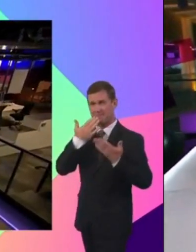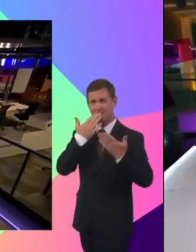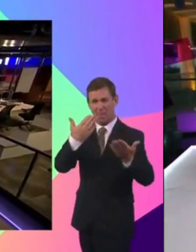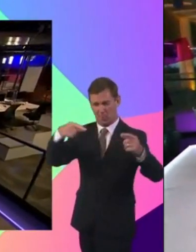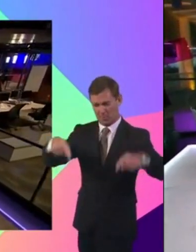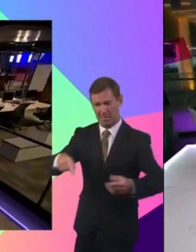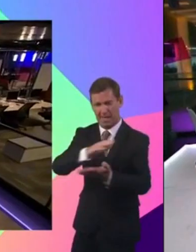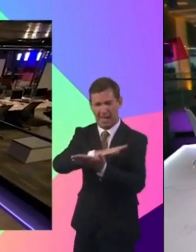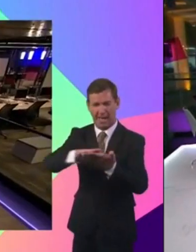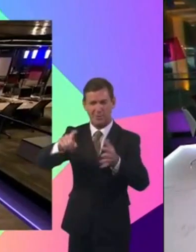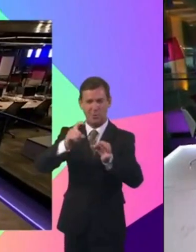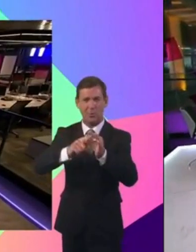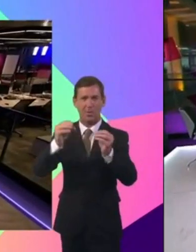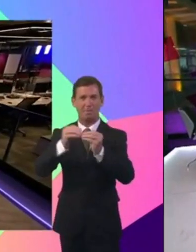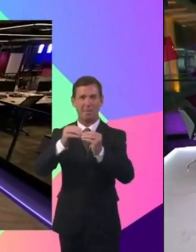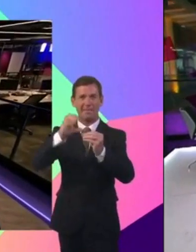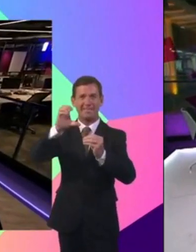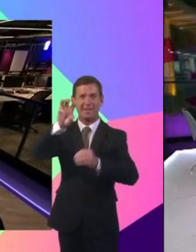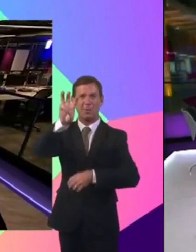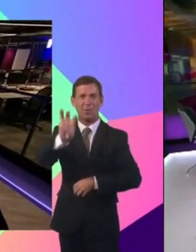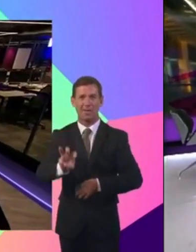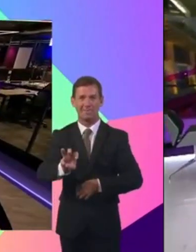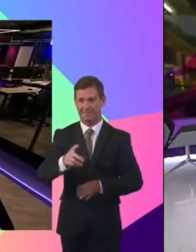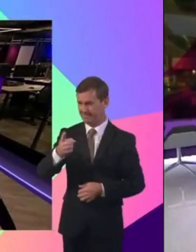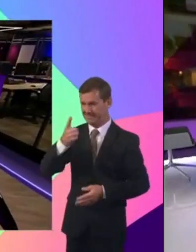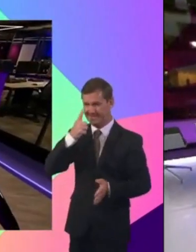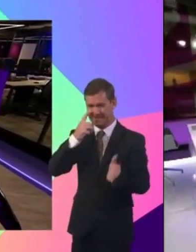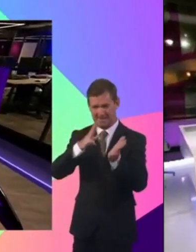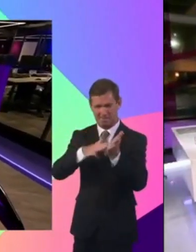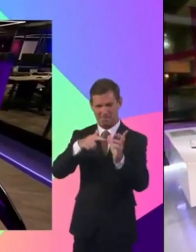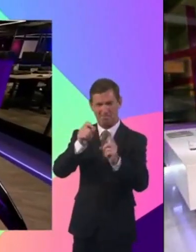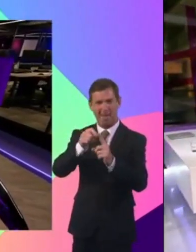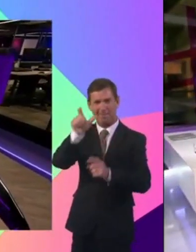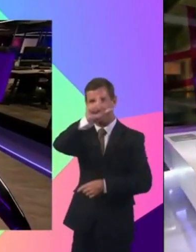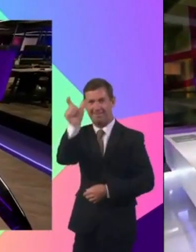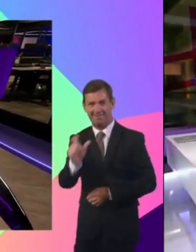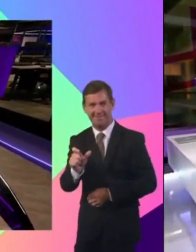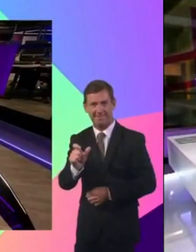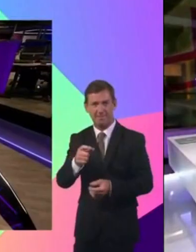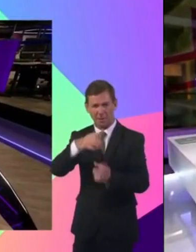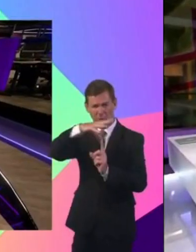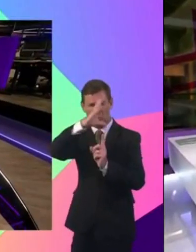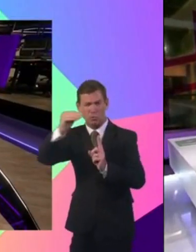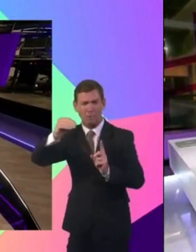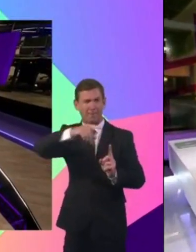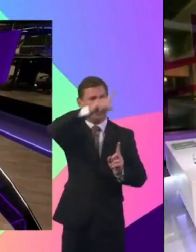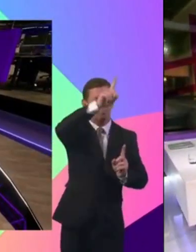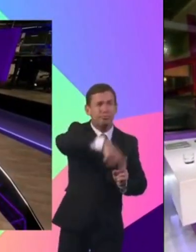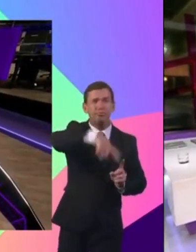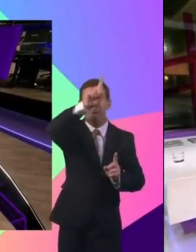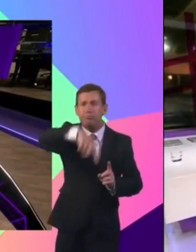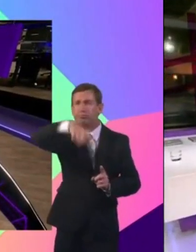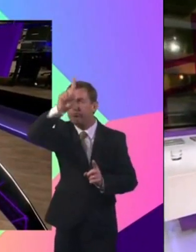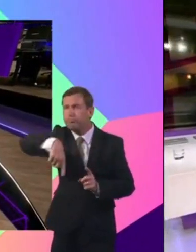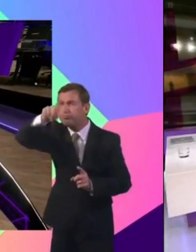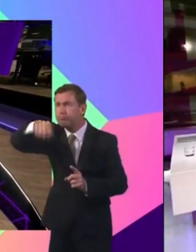Ali Campbell will probably use his kilt tonight. I think should put on a public display. We'll sell tickets. He can use his kilt tonight. And I'll